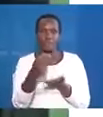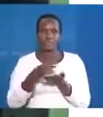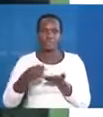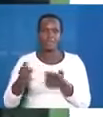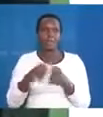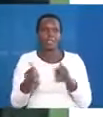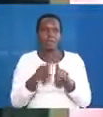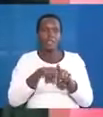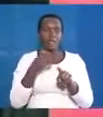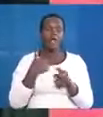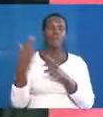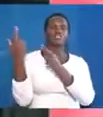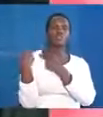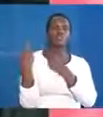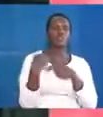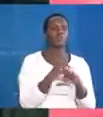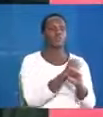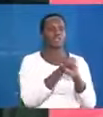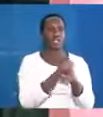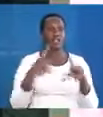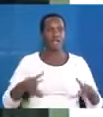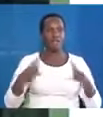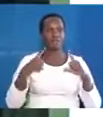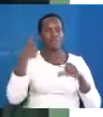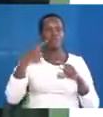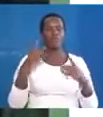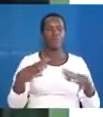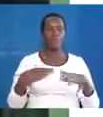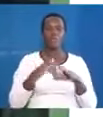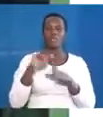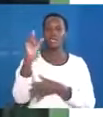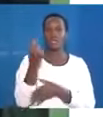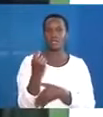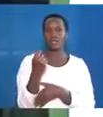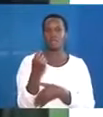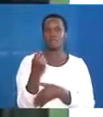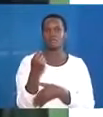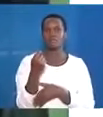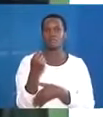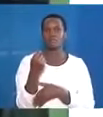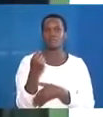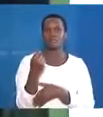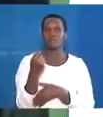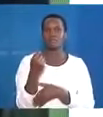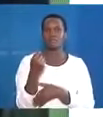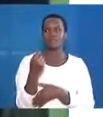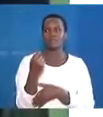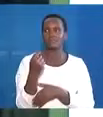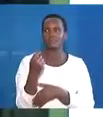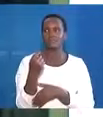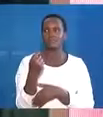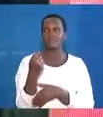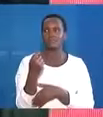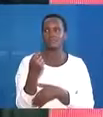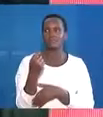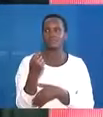to protect the lives of our patriotic citizens who show up to append their signatures.